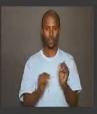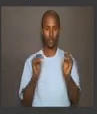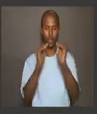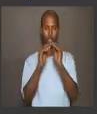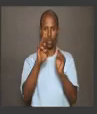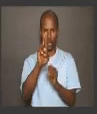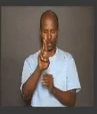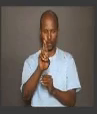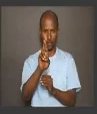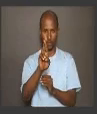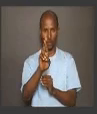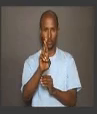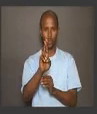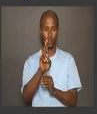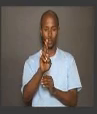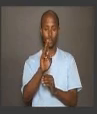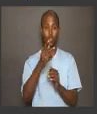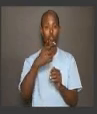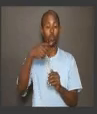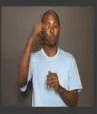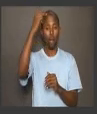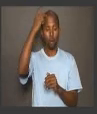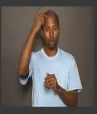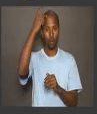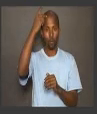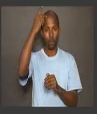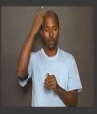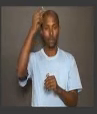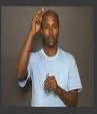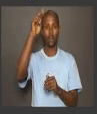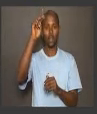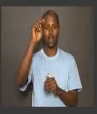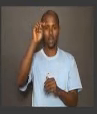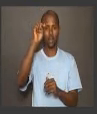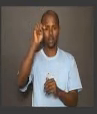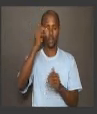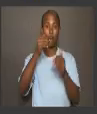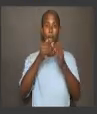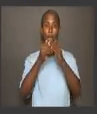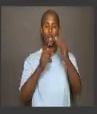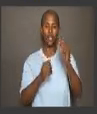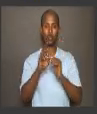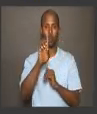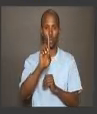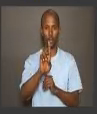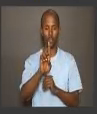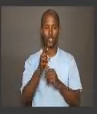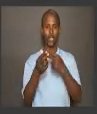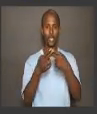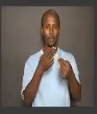R to the power of n minus 1